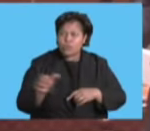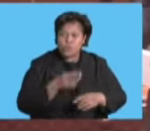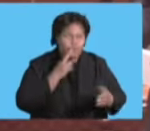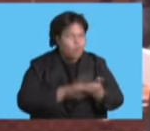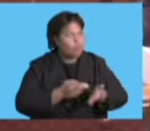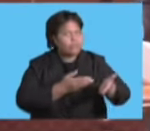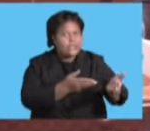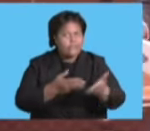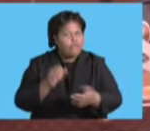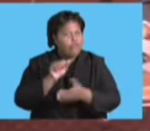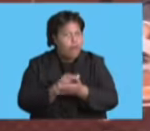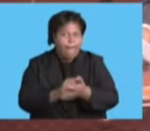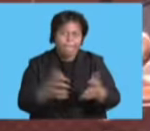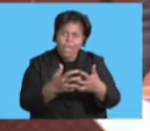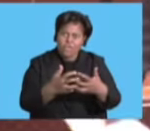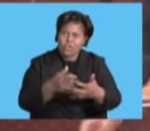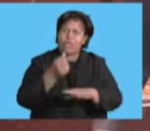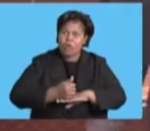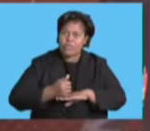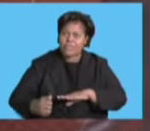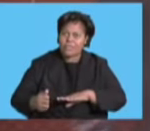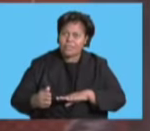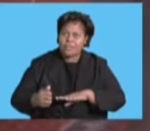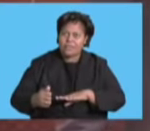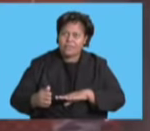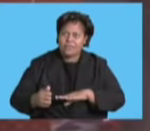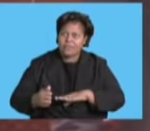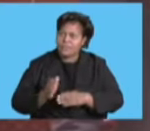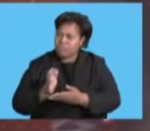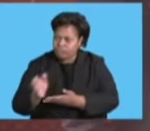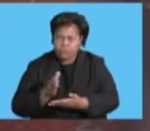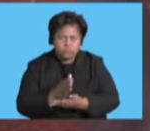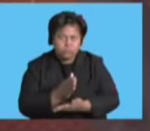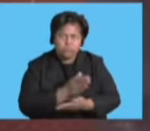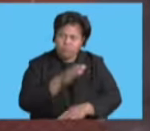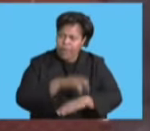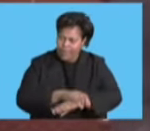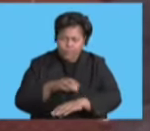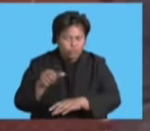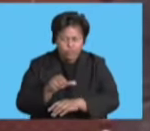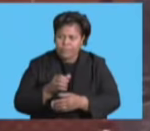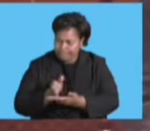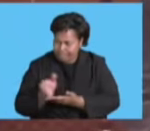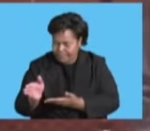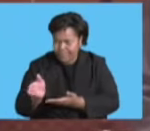should go to. That is the normal procedure. So, Mr. Speaker,